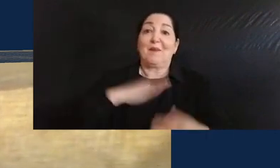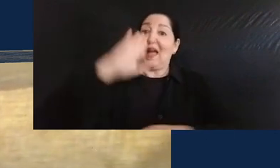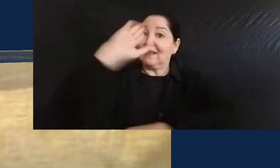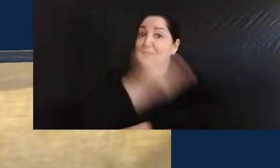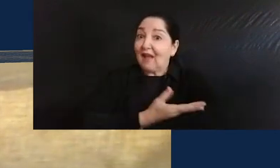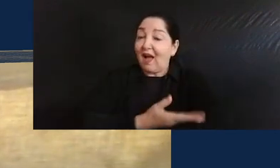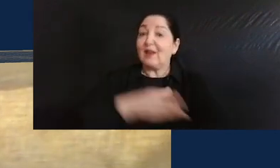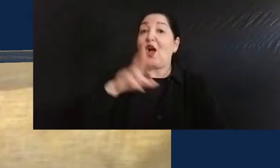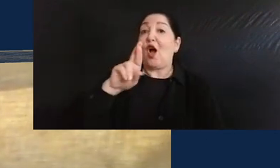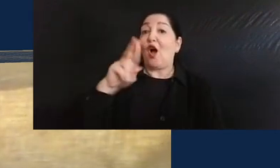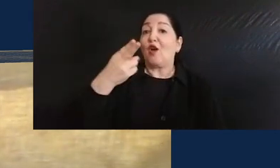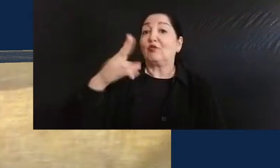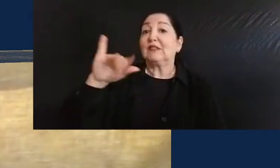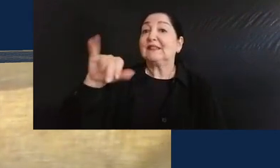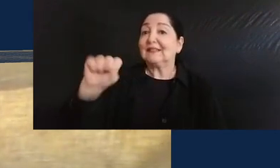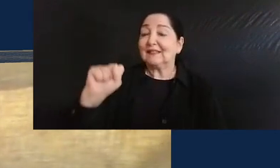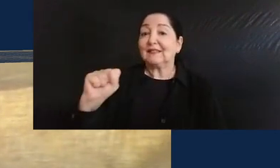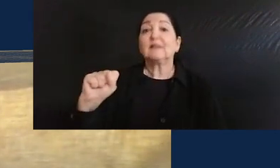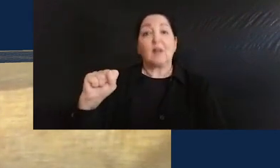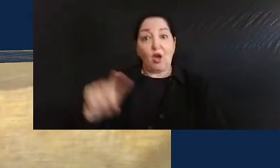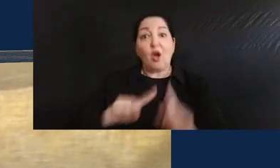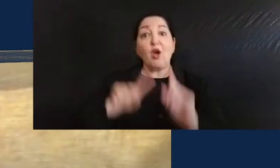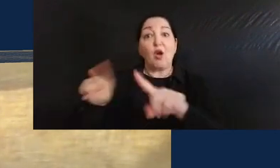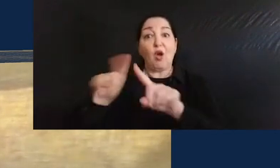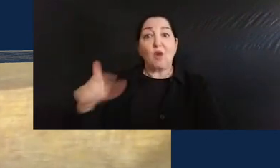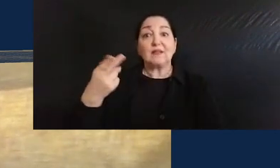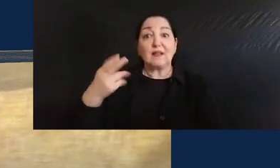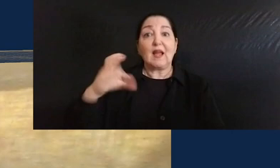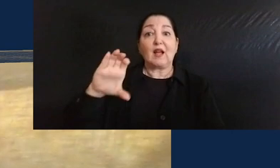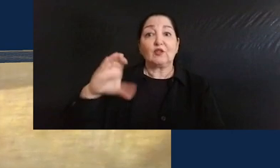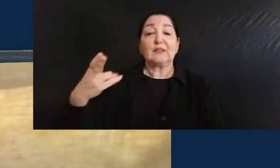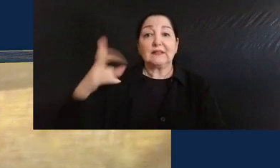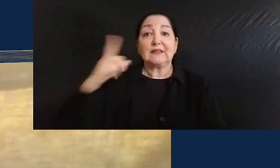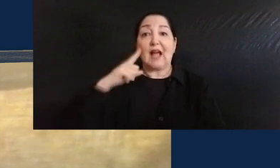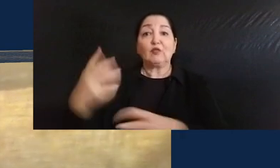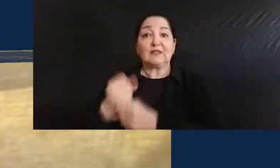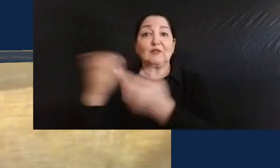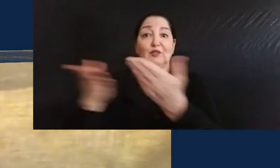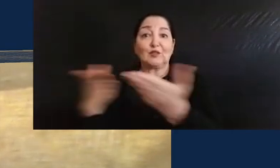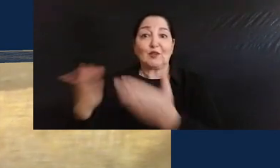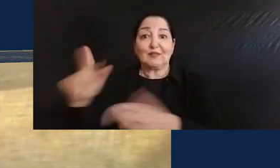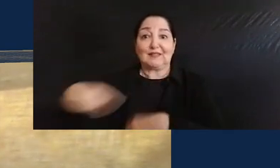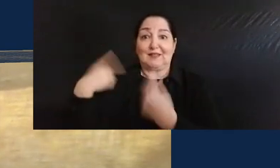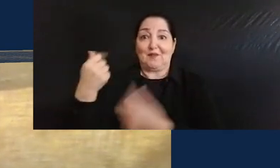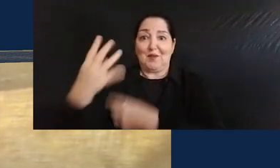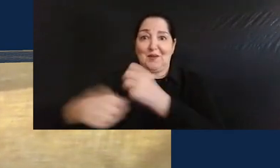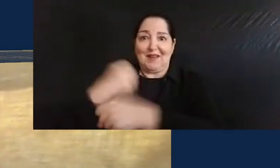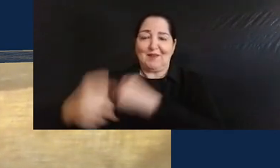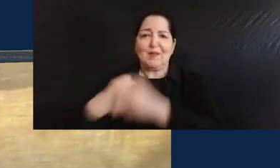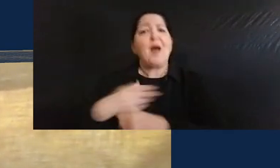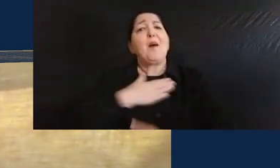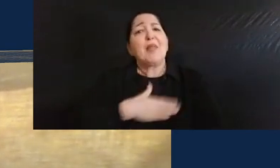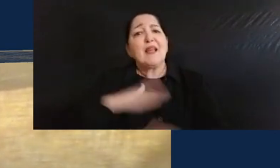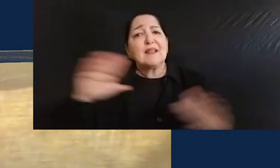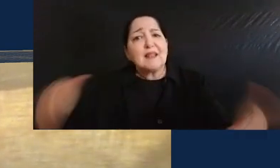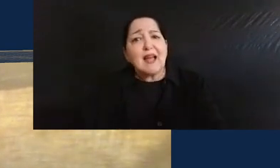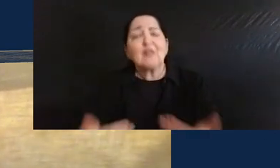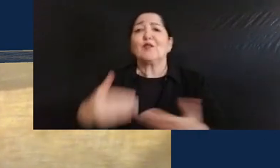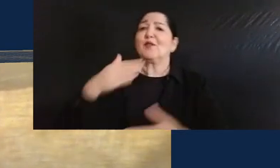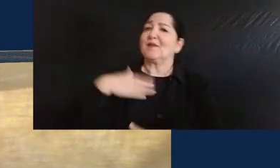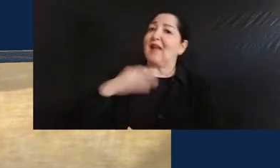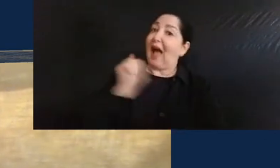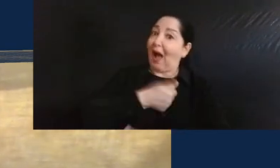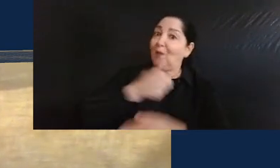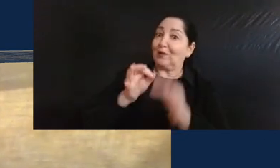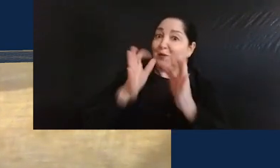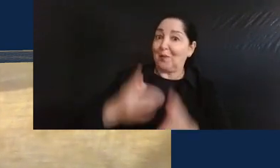few years. And before we go any further, let me please introduce our interpreter for the evening, Mara Zuckerman.